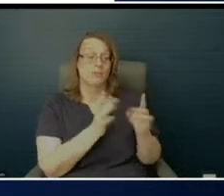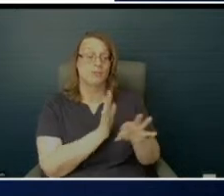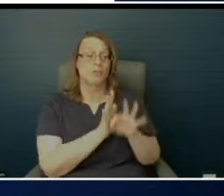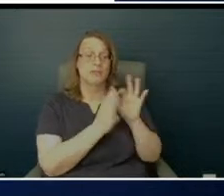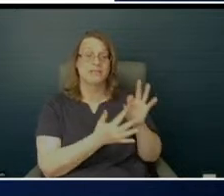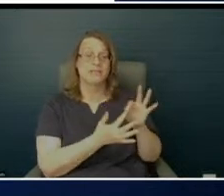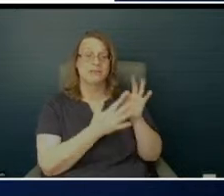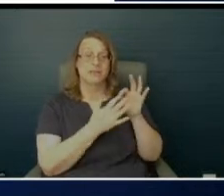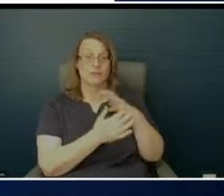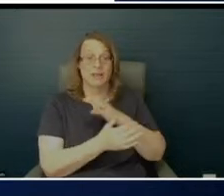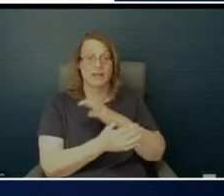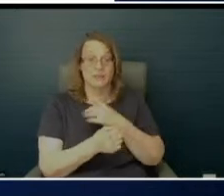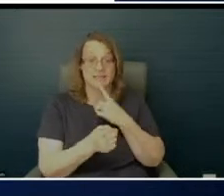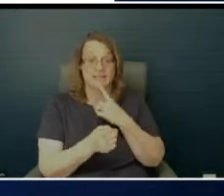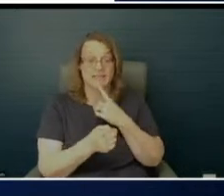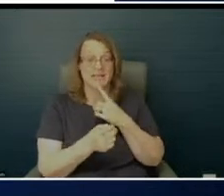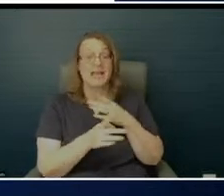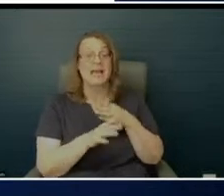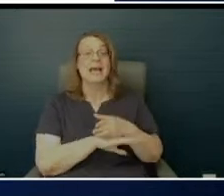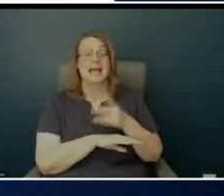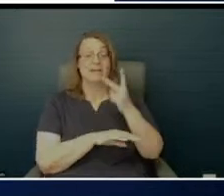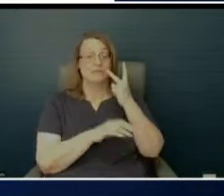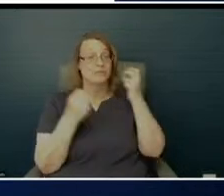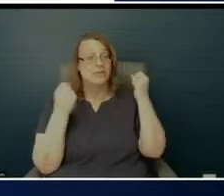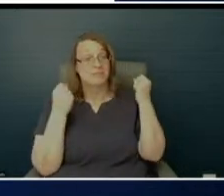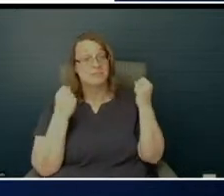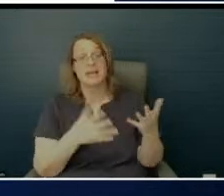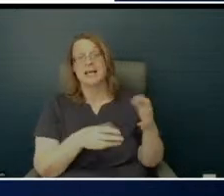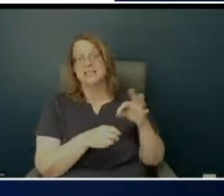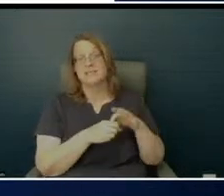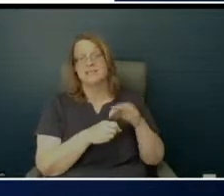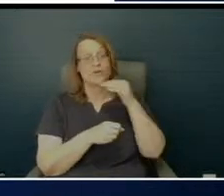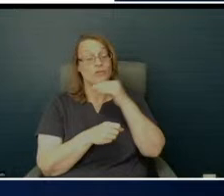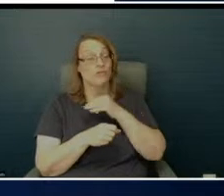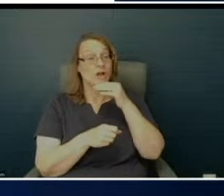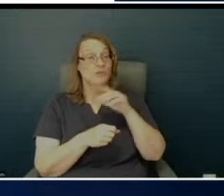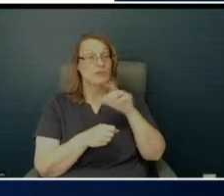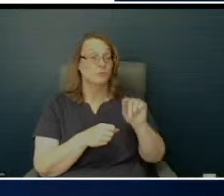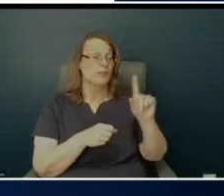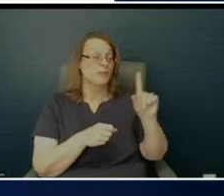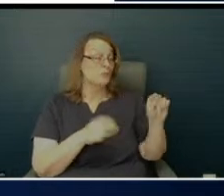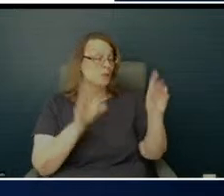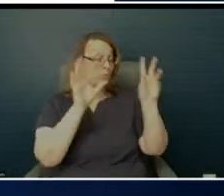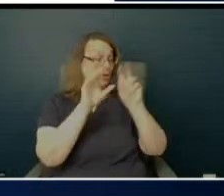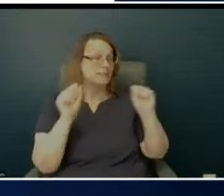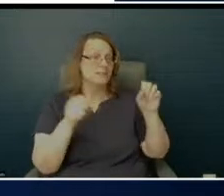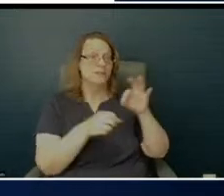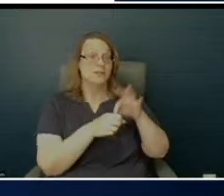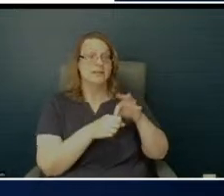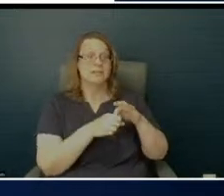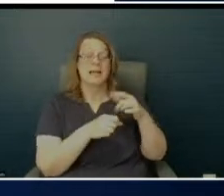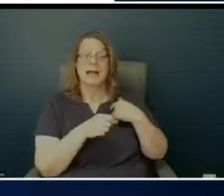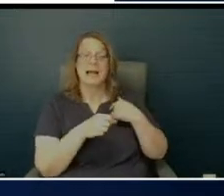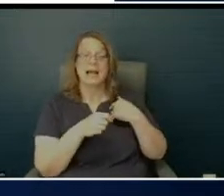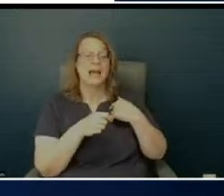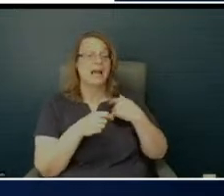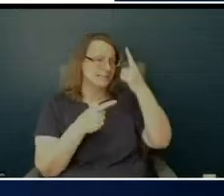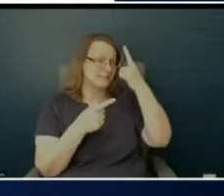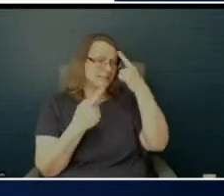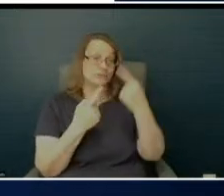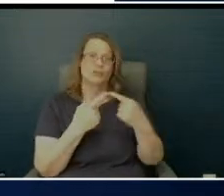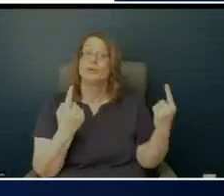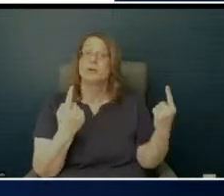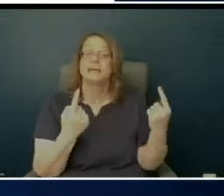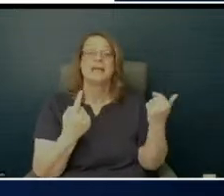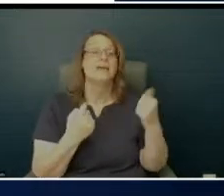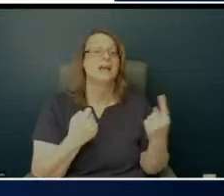quote, "After seeing the massive voter fraud in the 2020 presidential election, I disagree with anyone that thinks a strong, fast, and